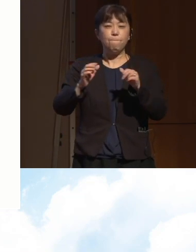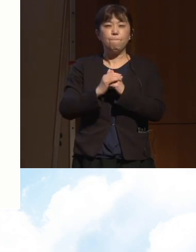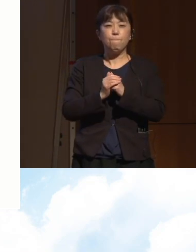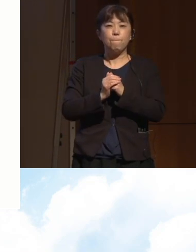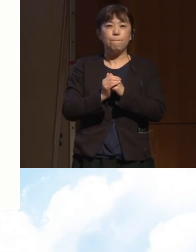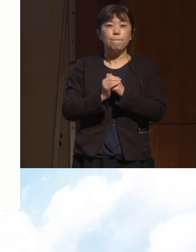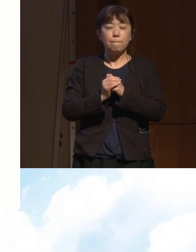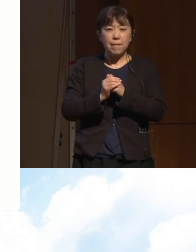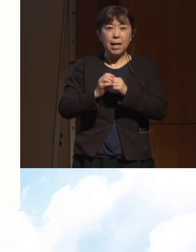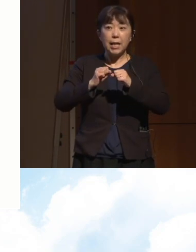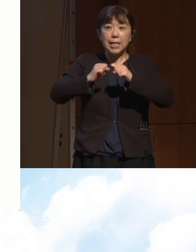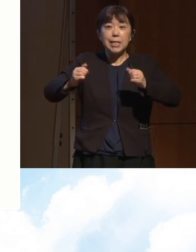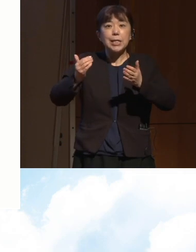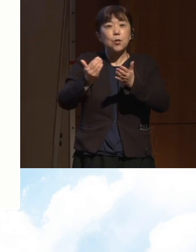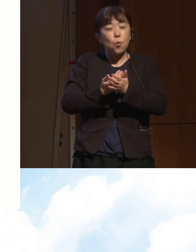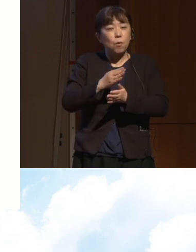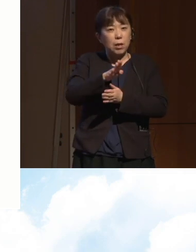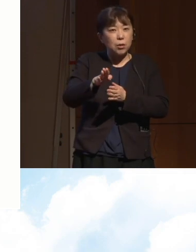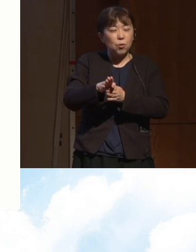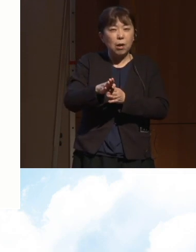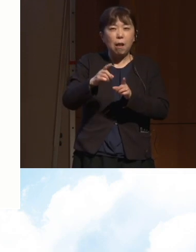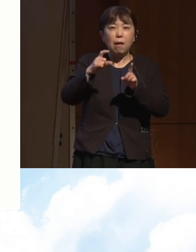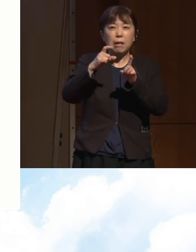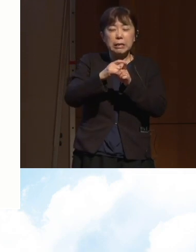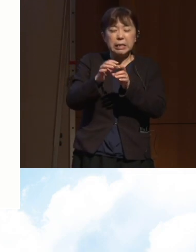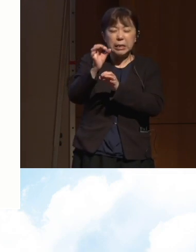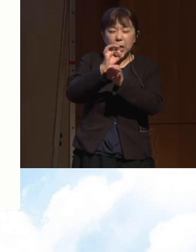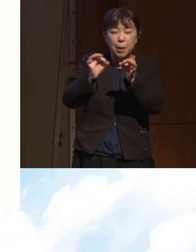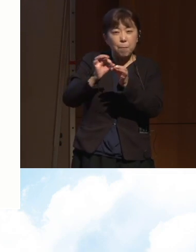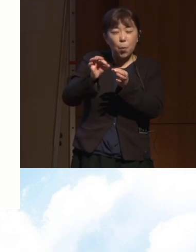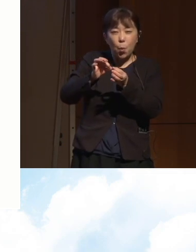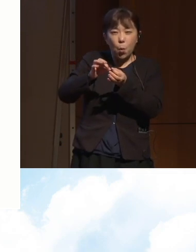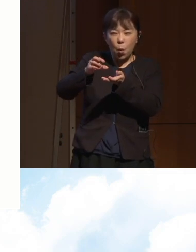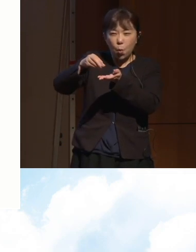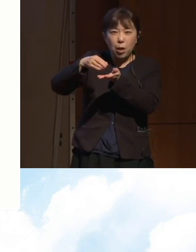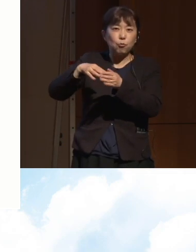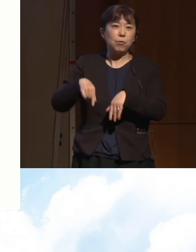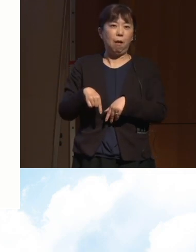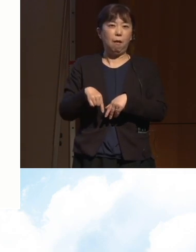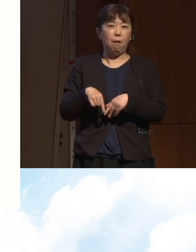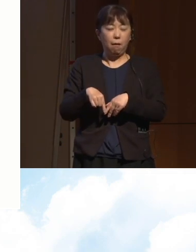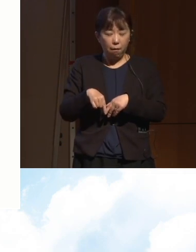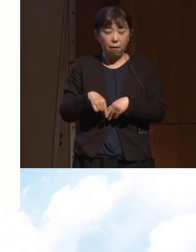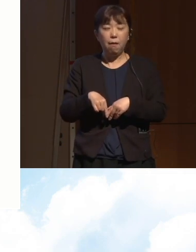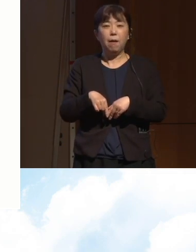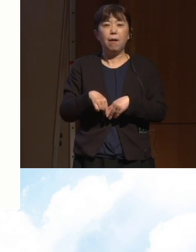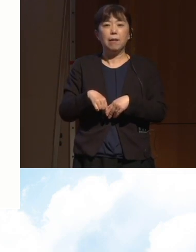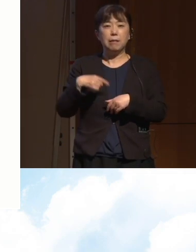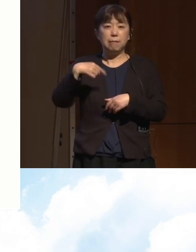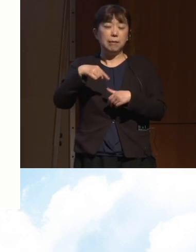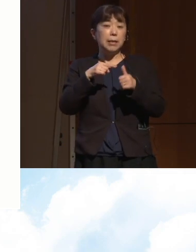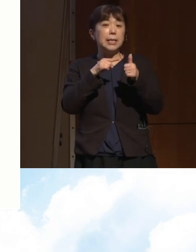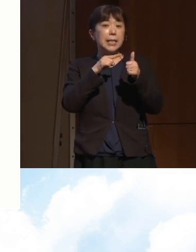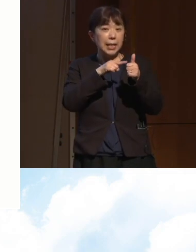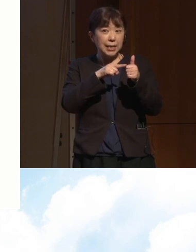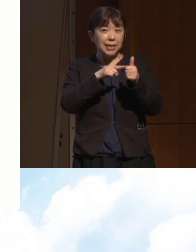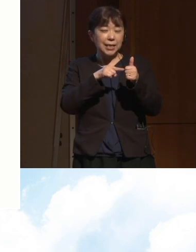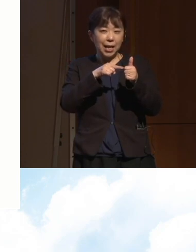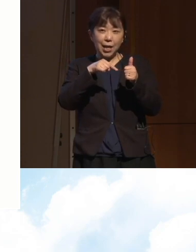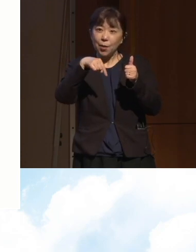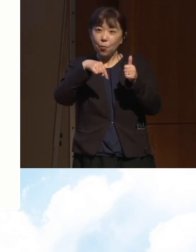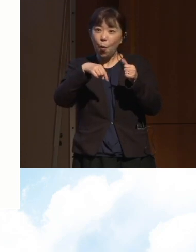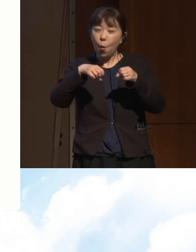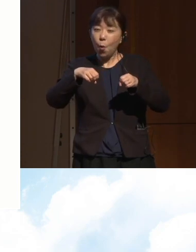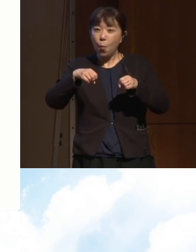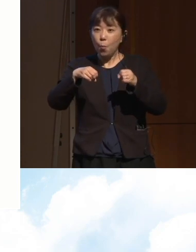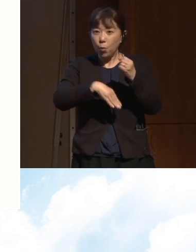then someone who was a trainee of Professor Mayembe came to work in my laboratory. And